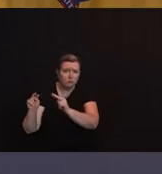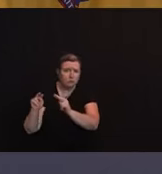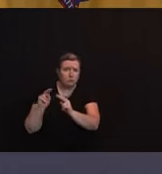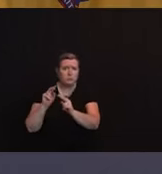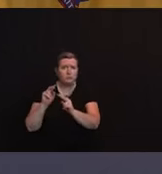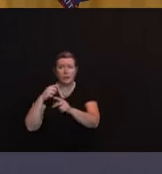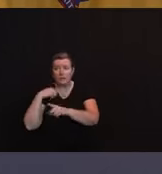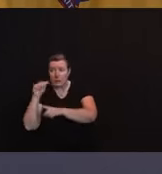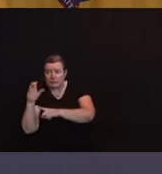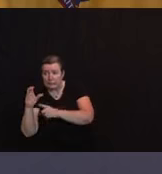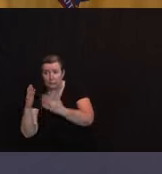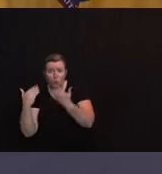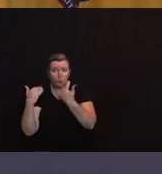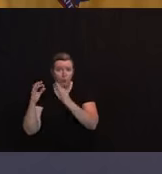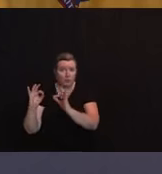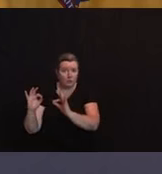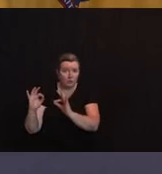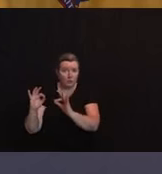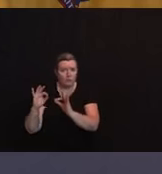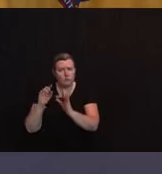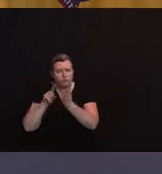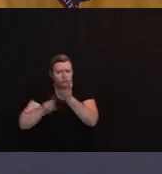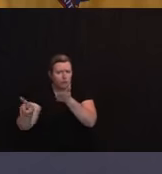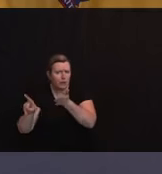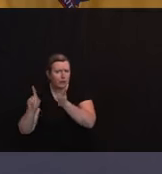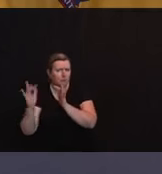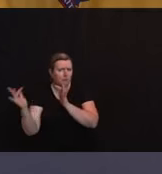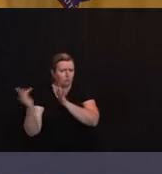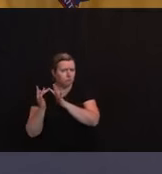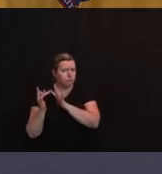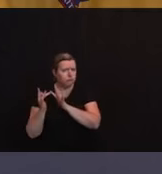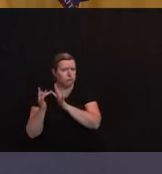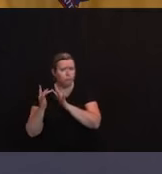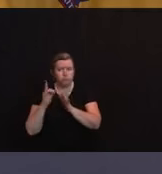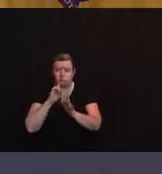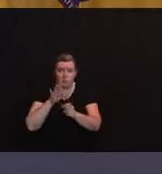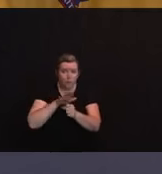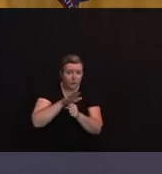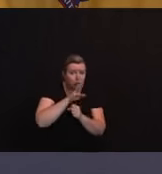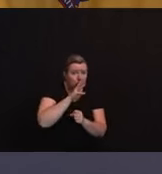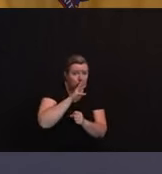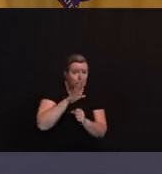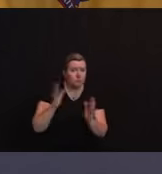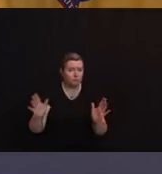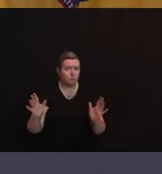cool, that they've got access to water and whatnot. These are